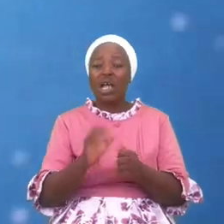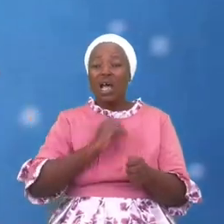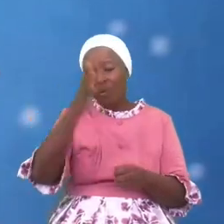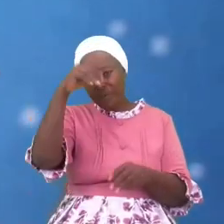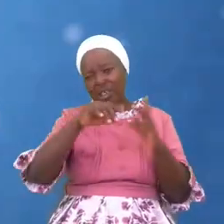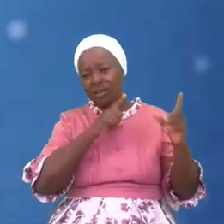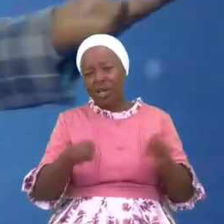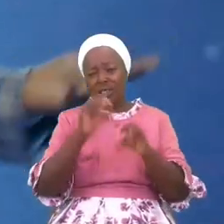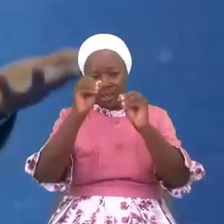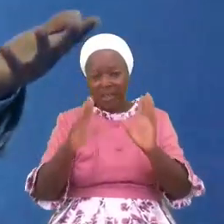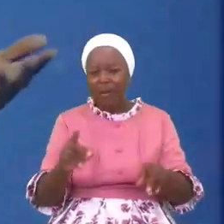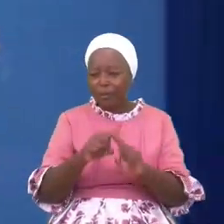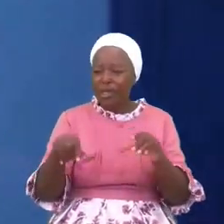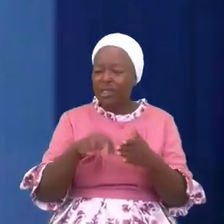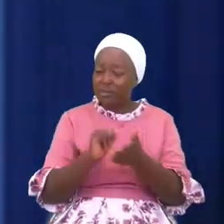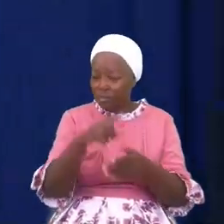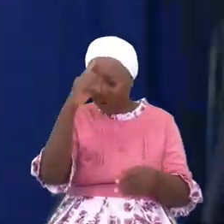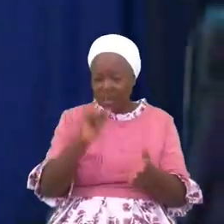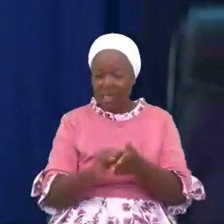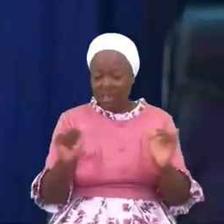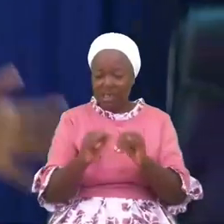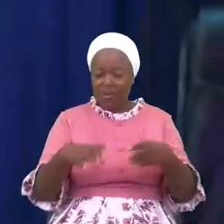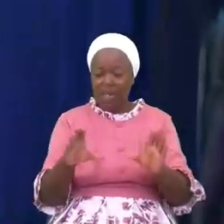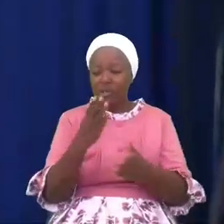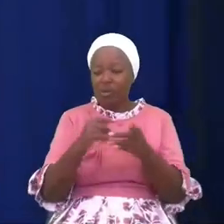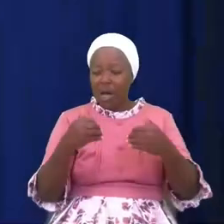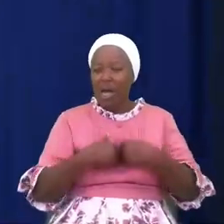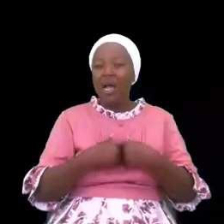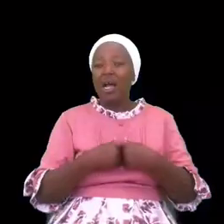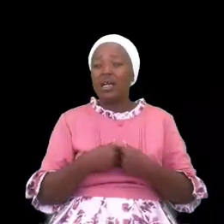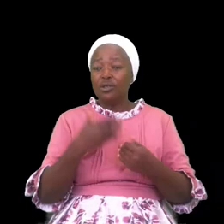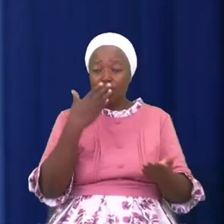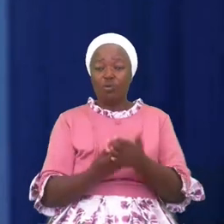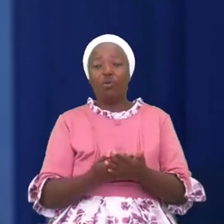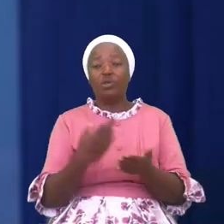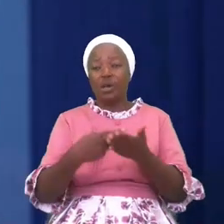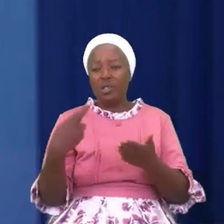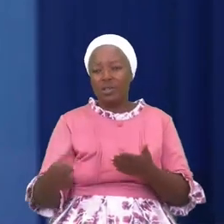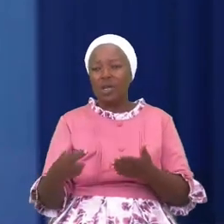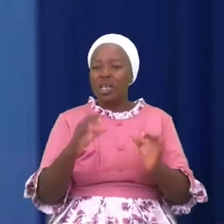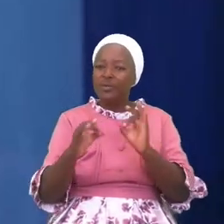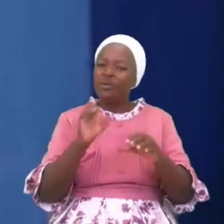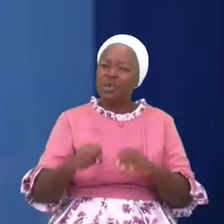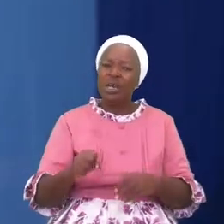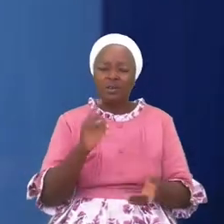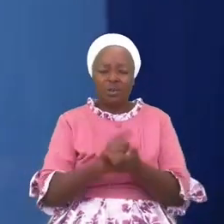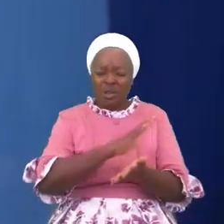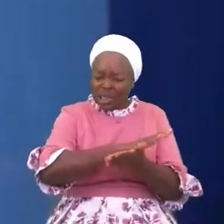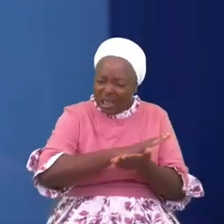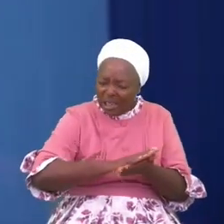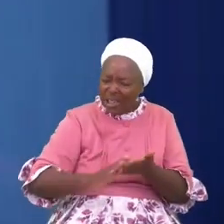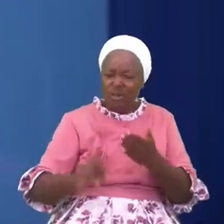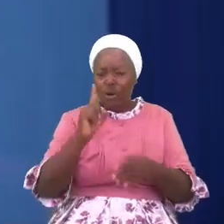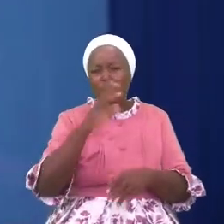will kind of wipe off and take off and clean up all that daydreaming and all the